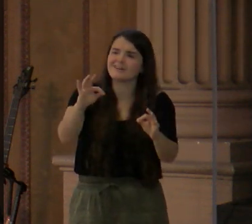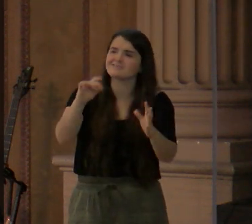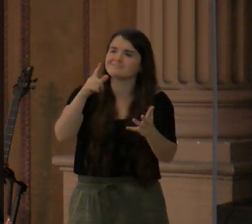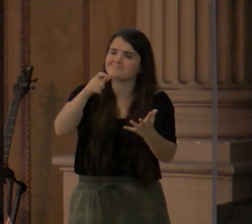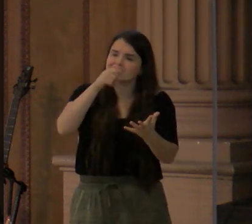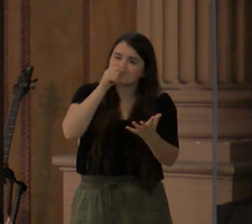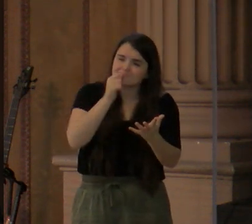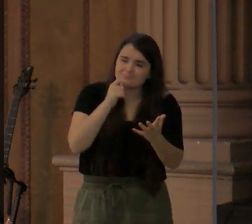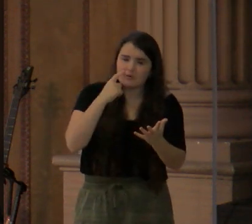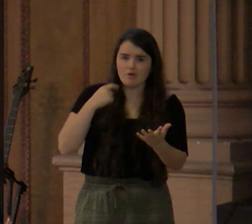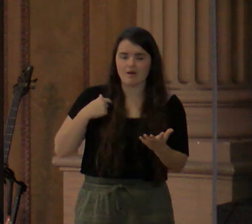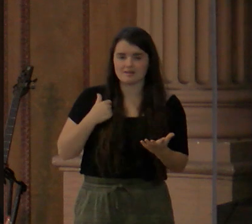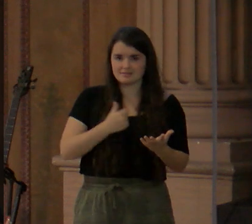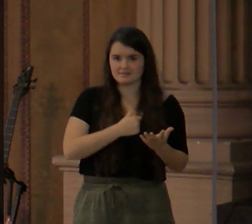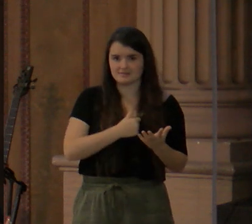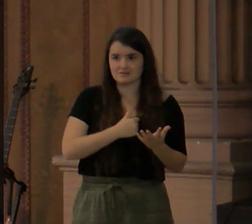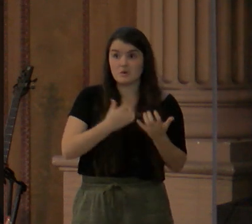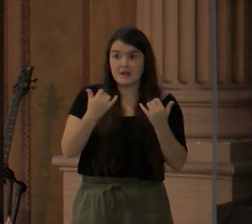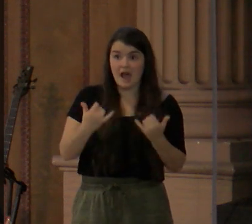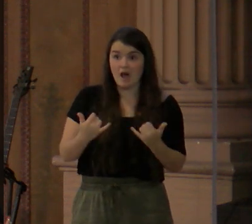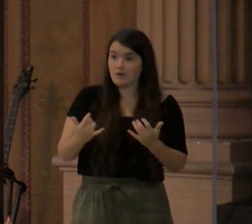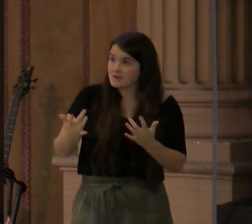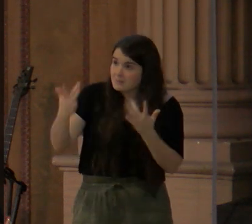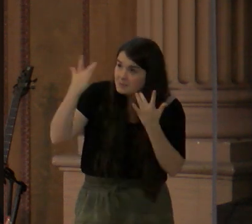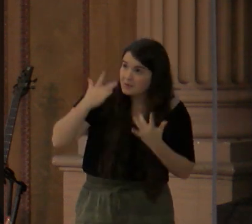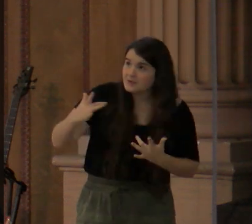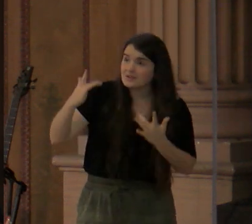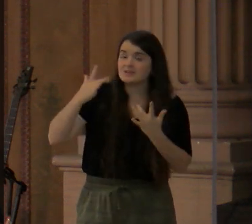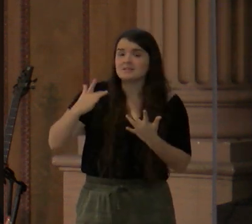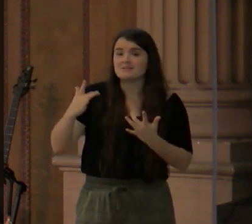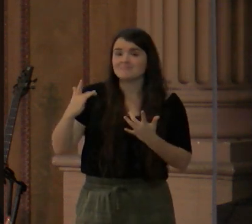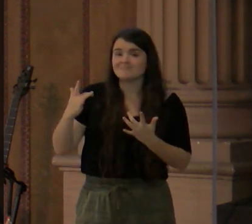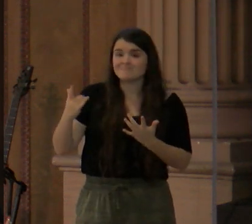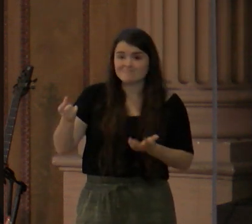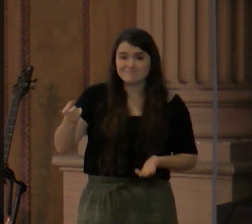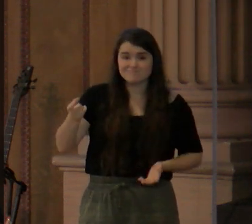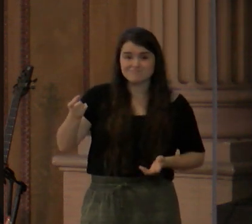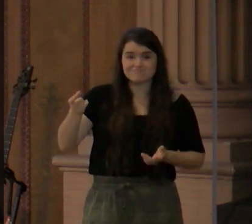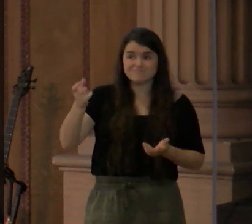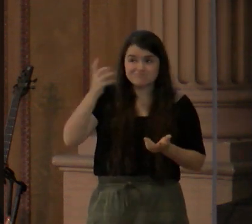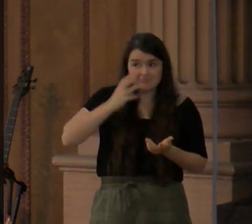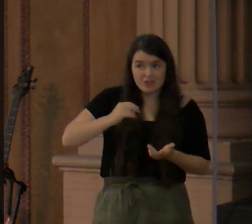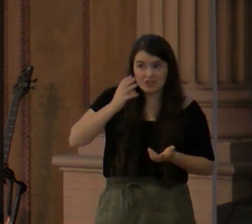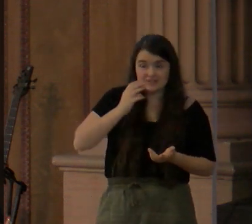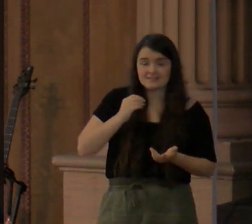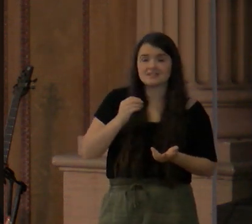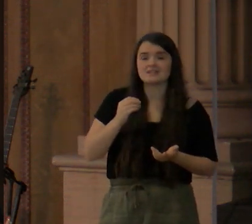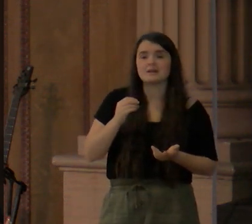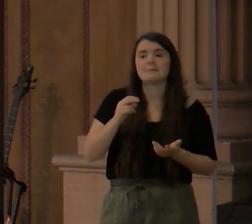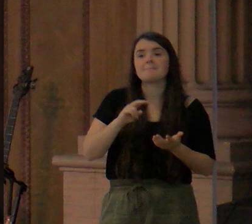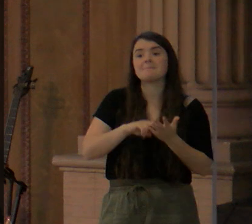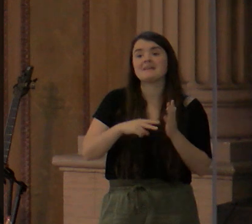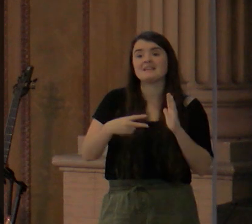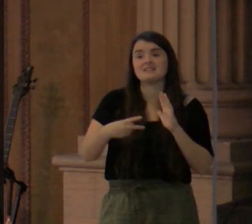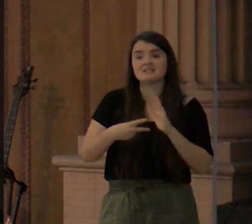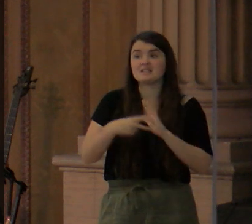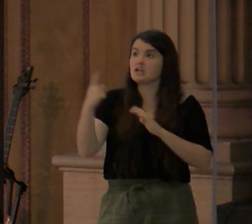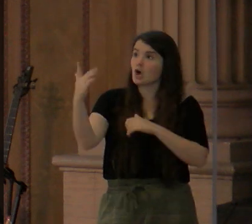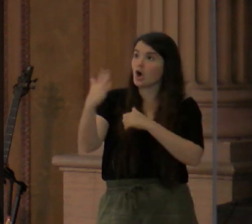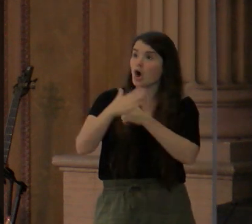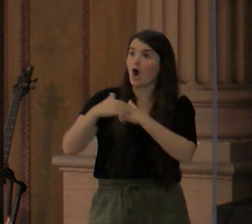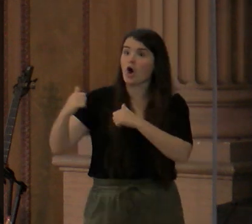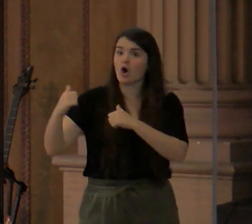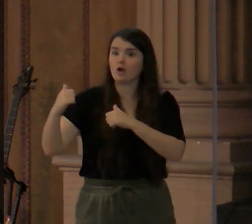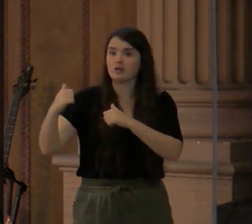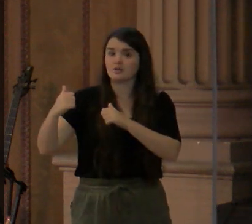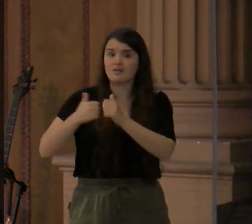experiencing his mercy and kindness, we also know that the way that he called us to live is good and good